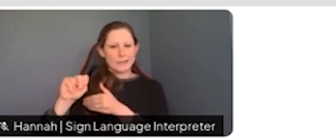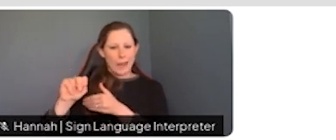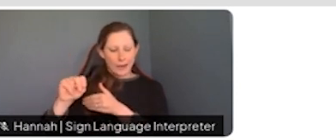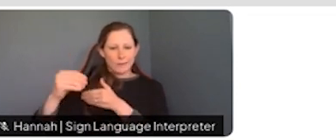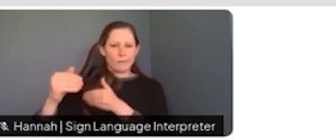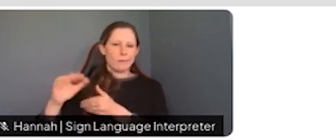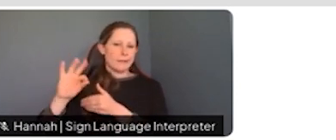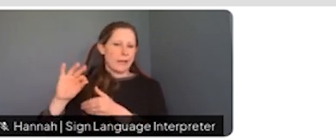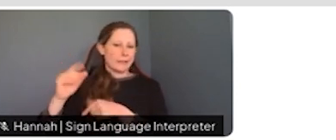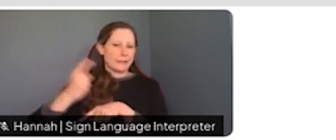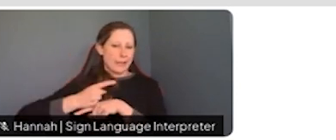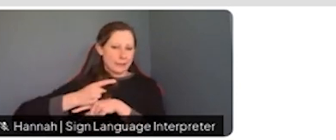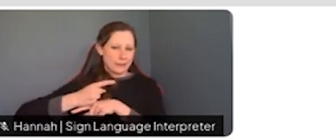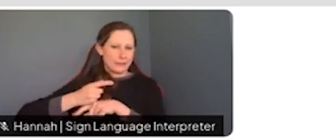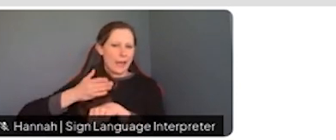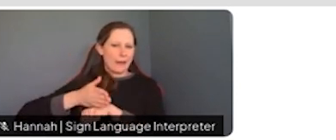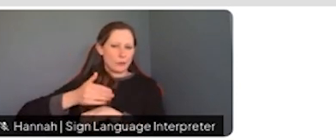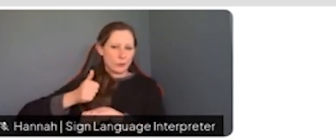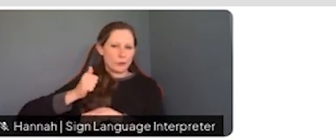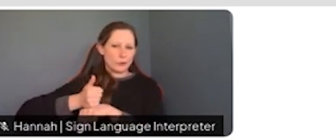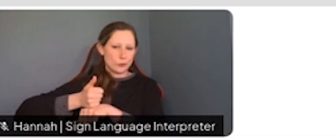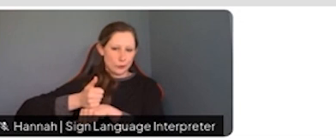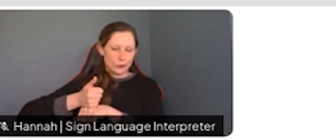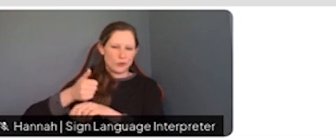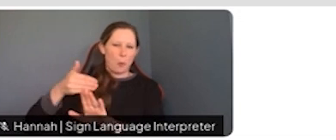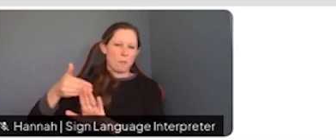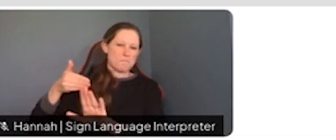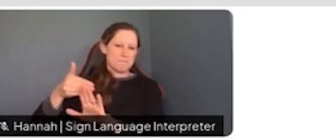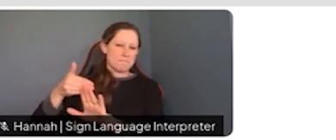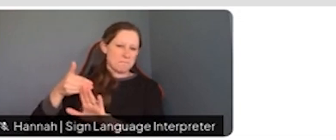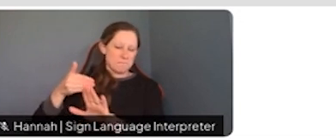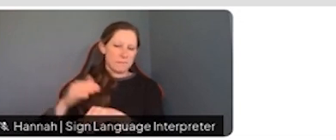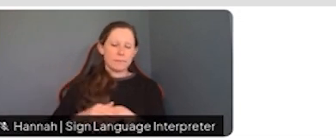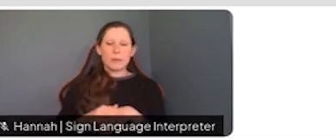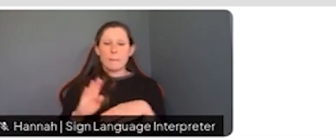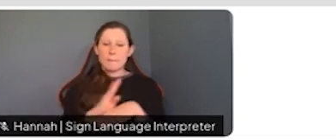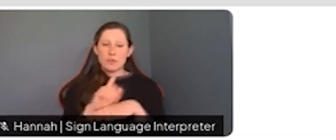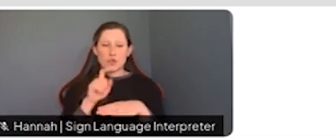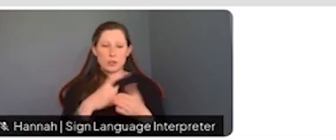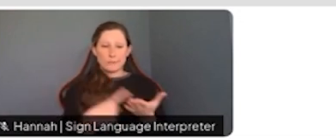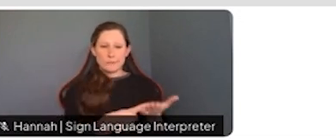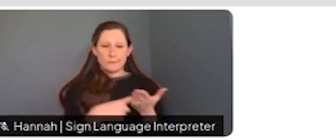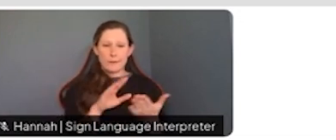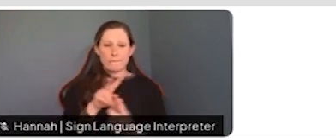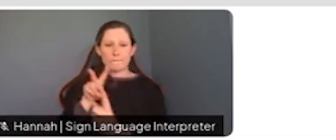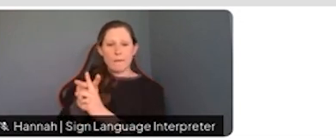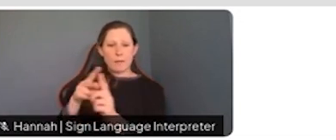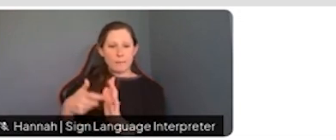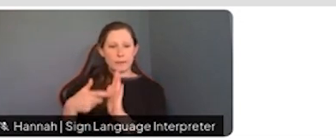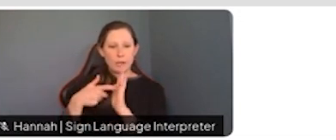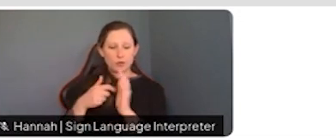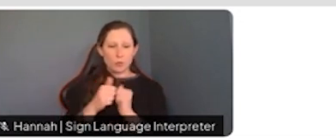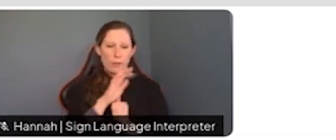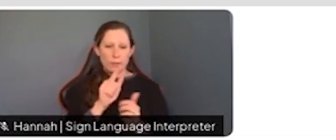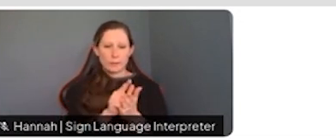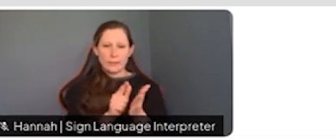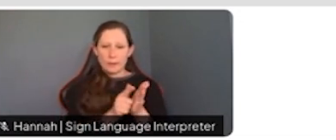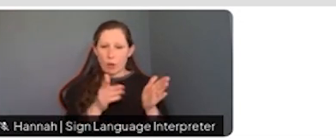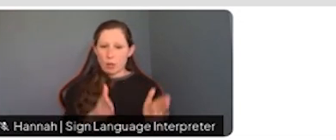days of formation. And businesses should also discuss their filing obligations with their legal